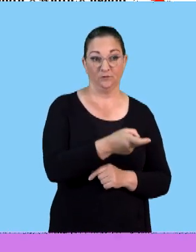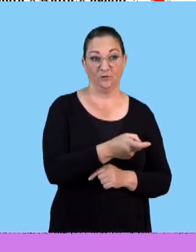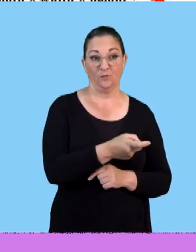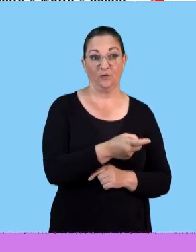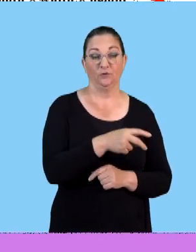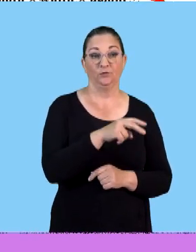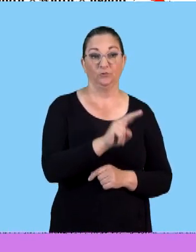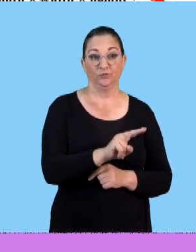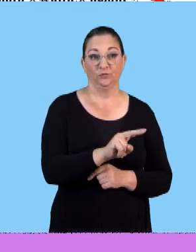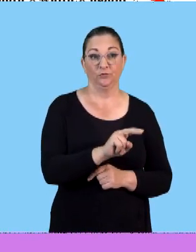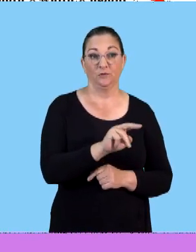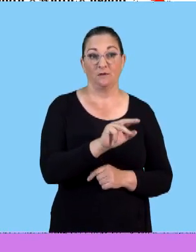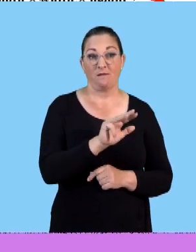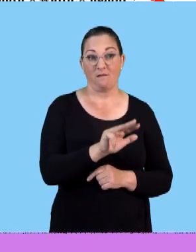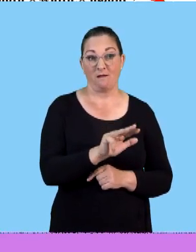I'll look at there